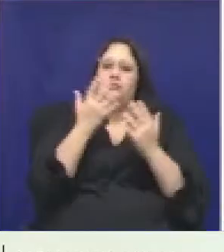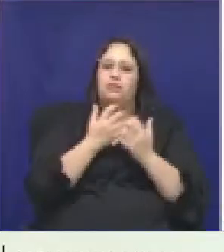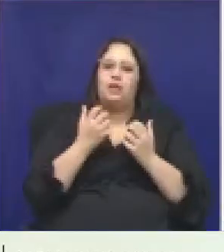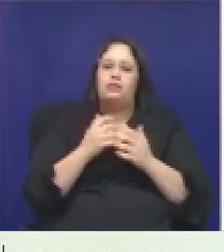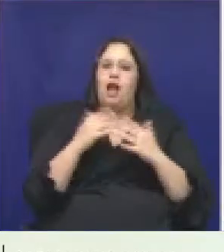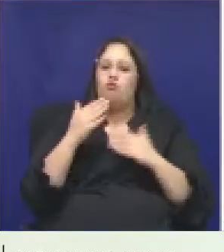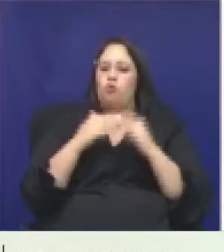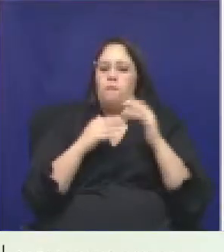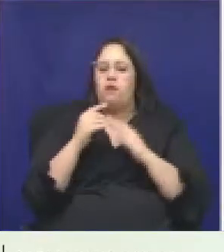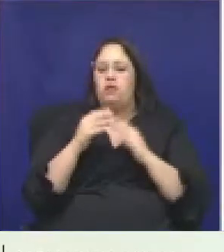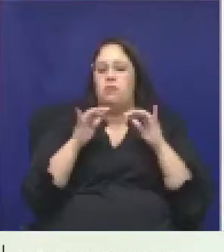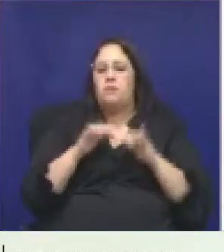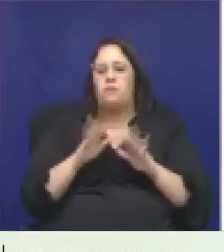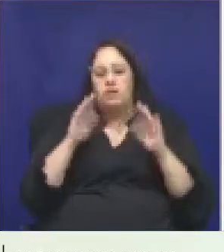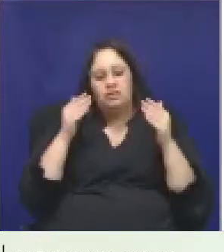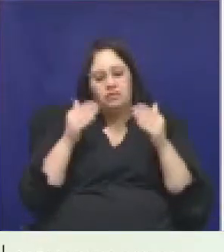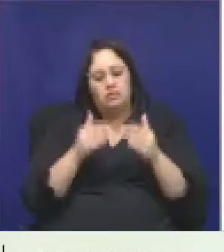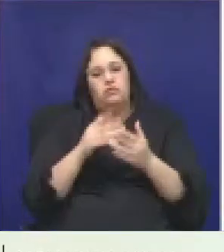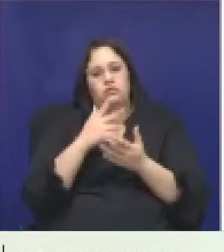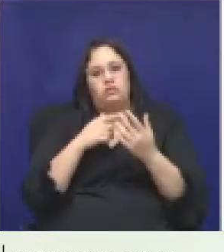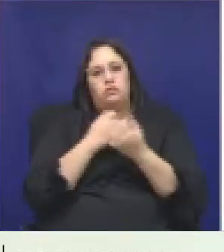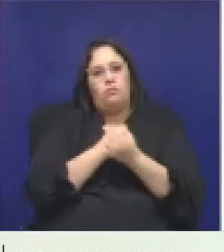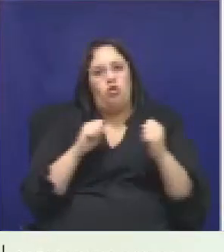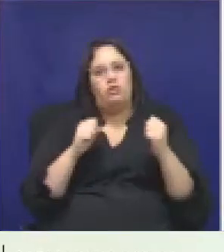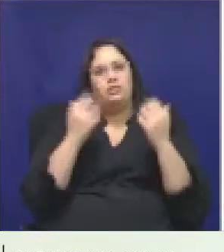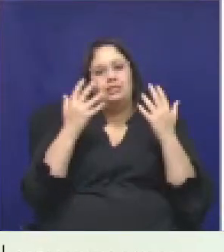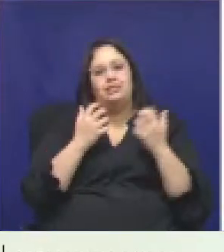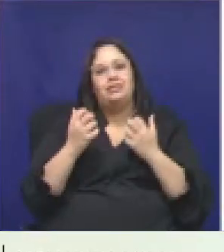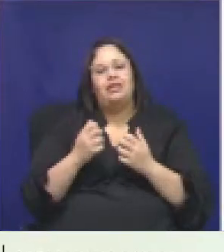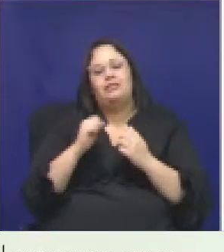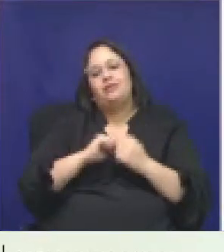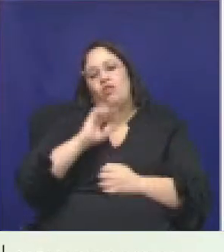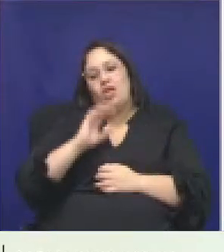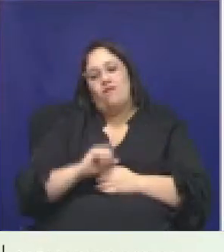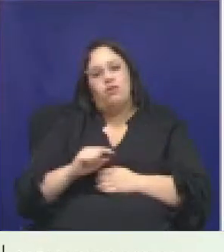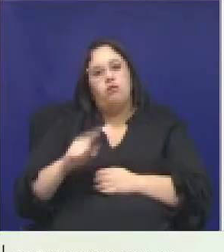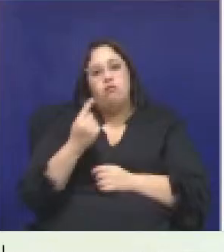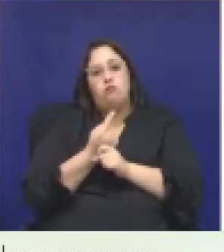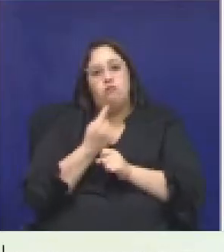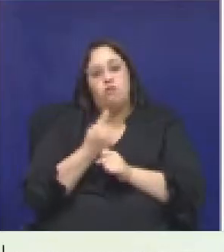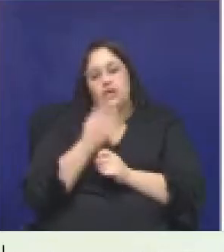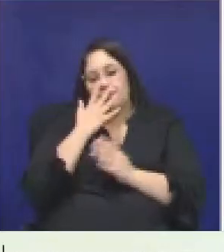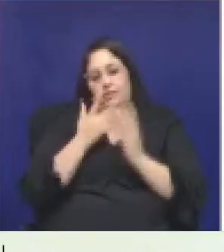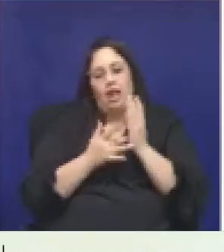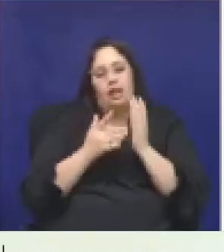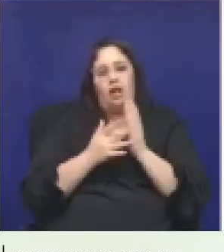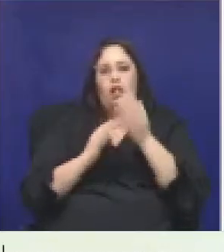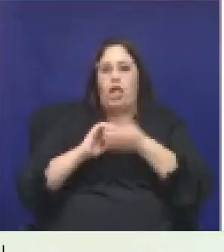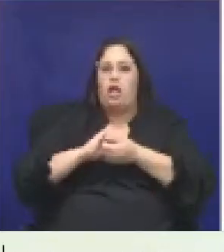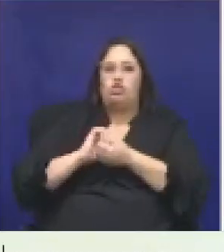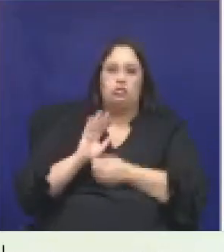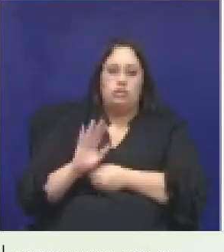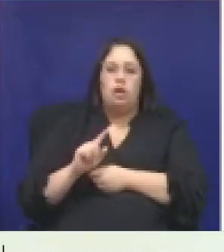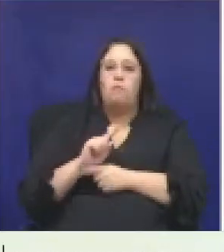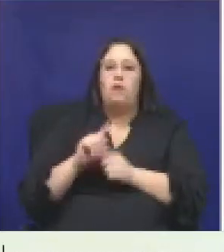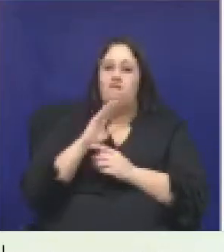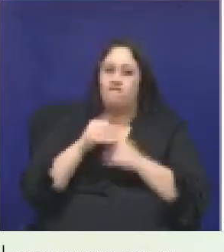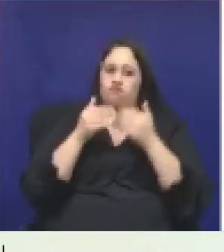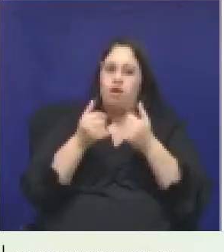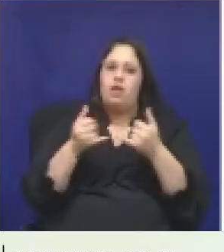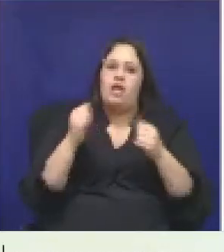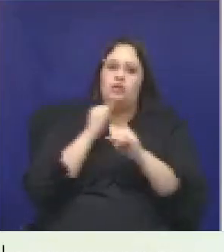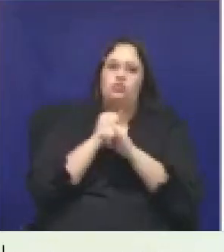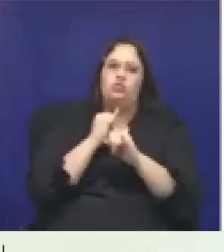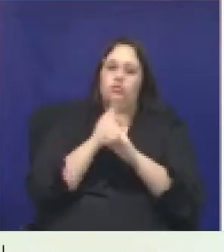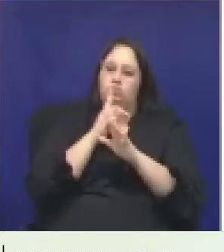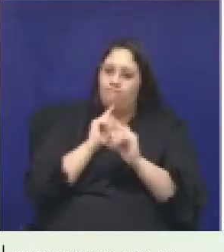in building a people-centered democracy. Statistics South Africa is not just a technical agency, it is a frontline institution in